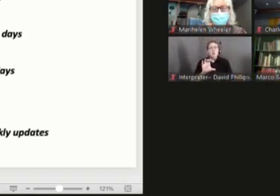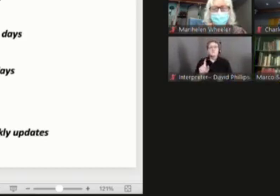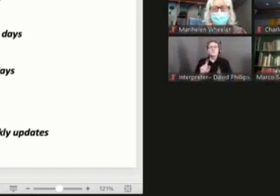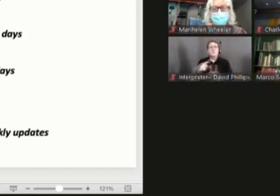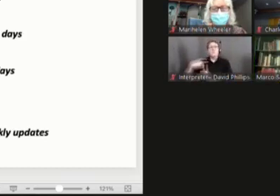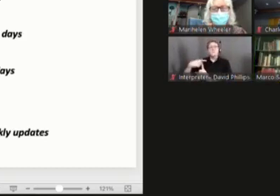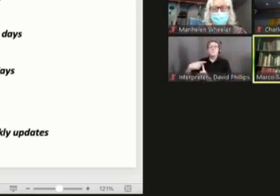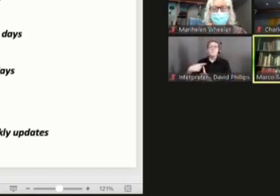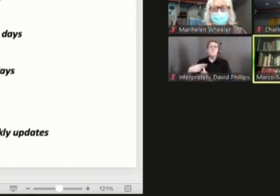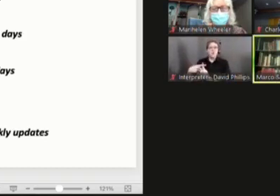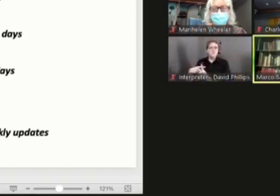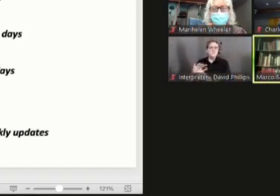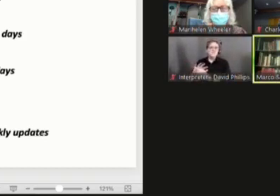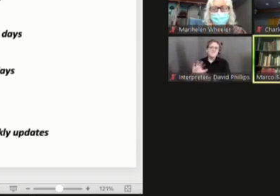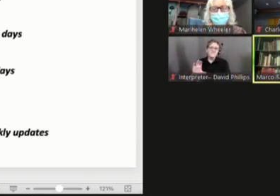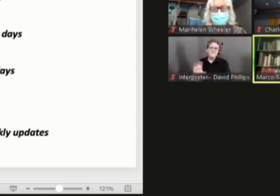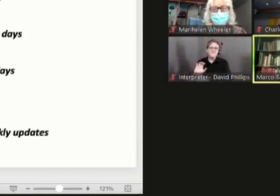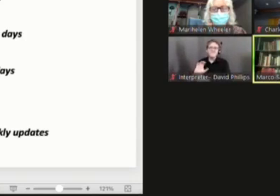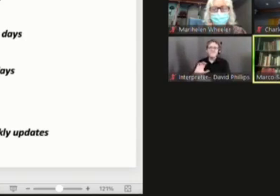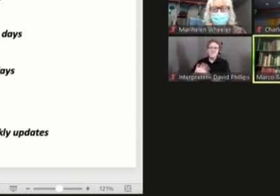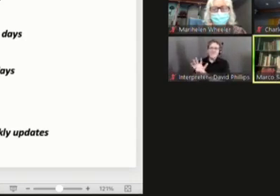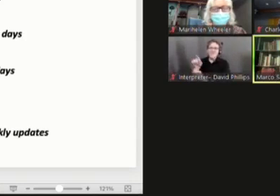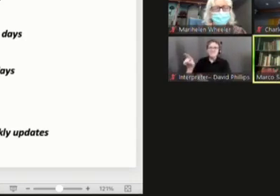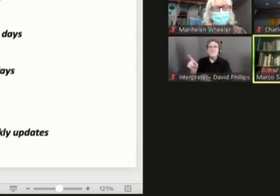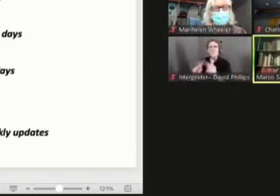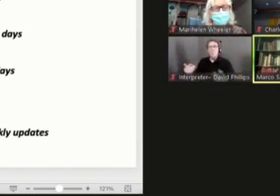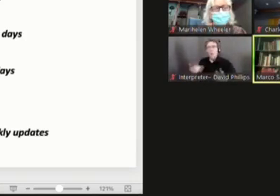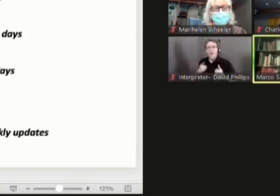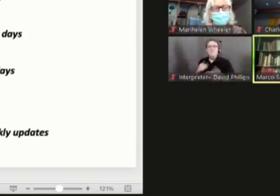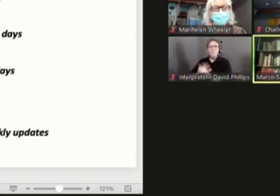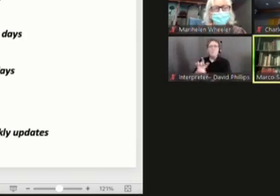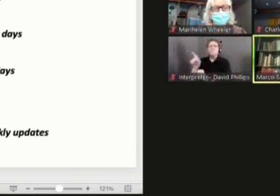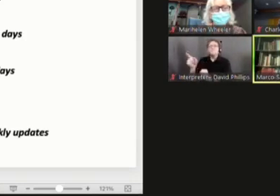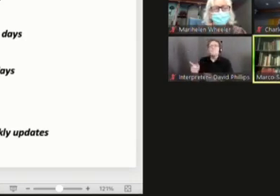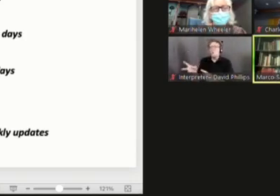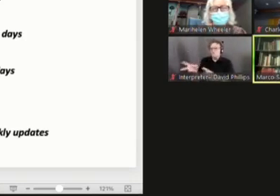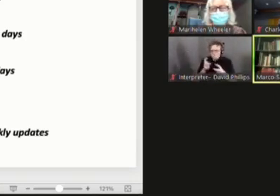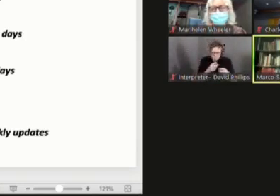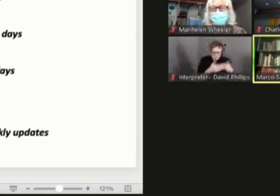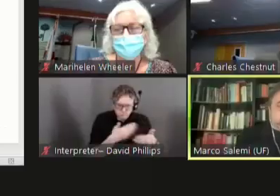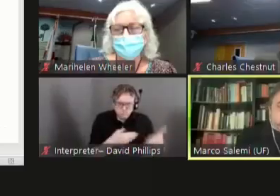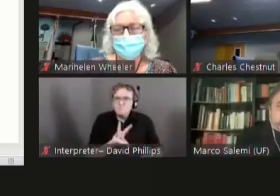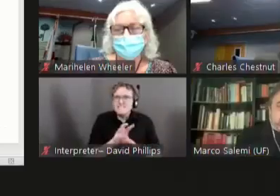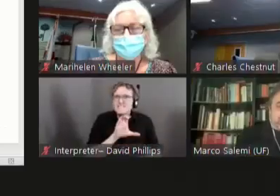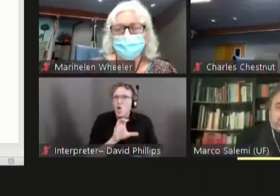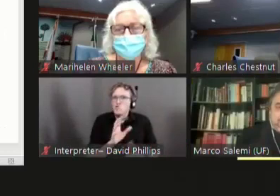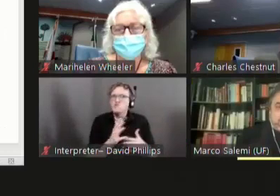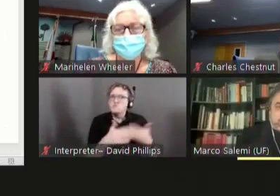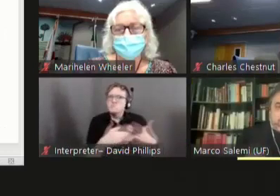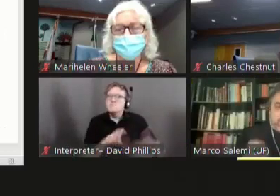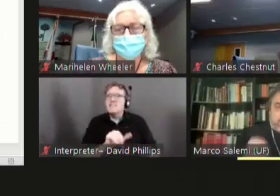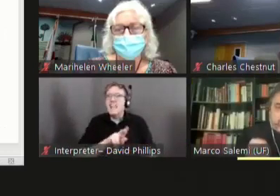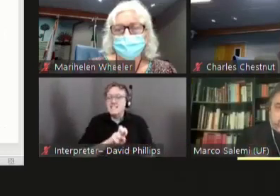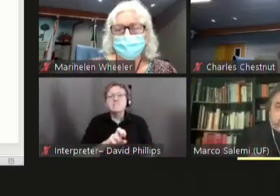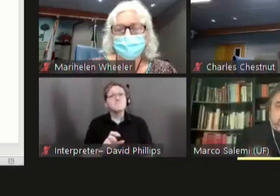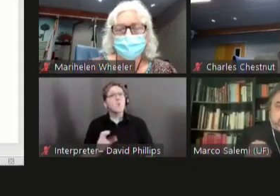per week. Potentially, we can go to a much higher number if it is required. So definitely, we have an operation ongoing that allows us to have